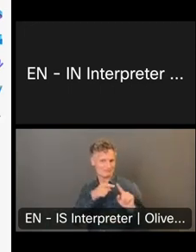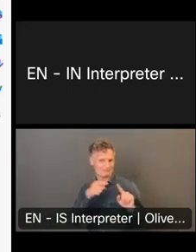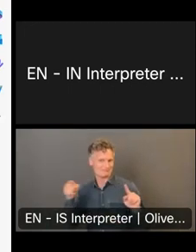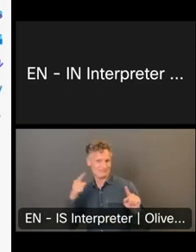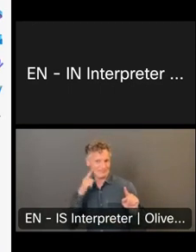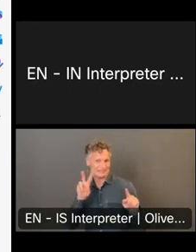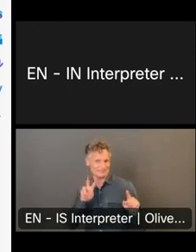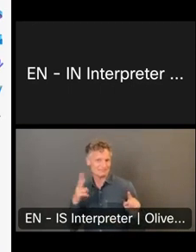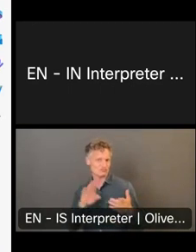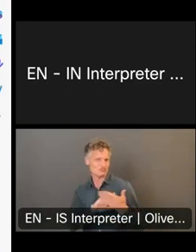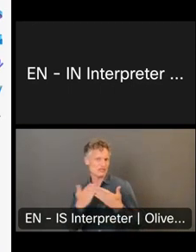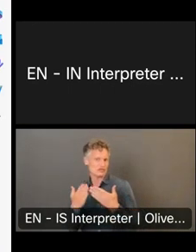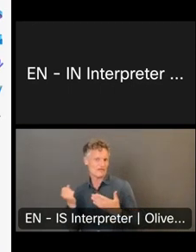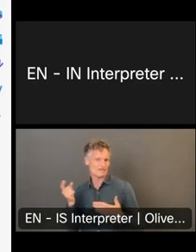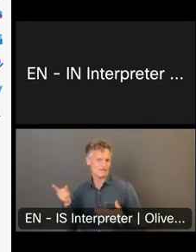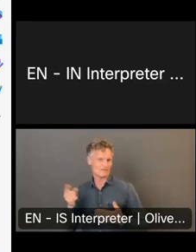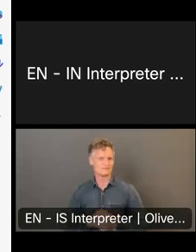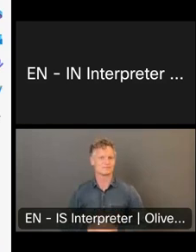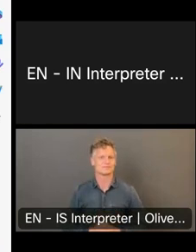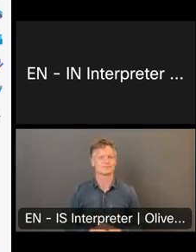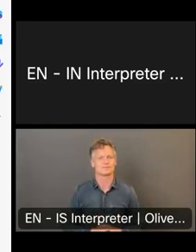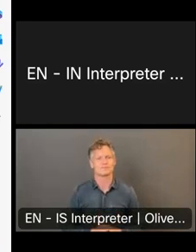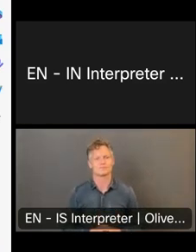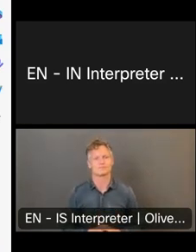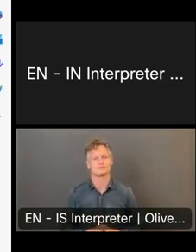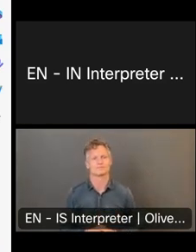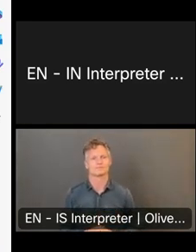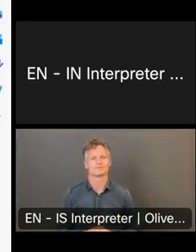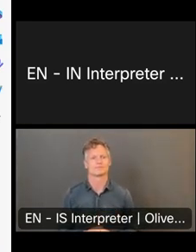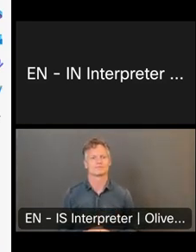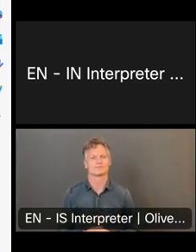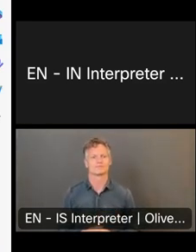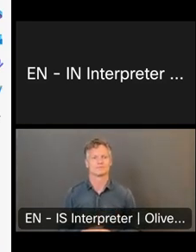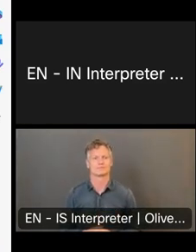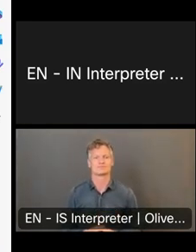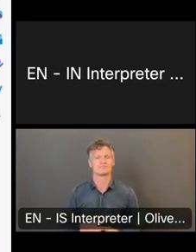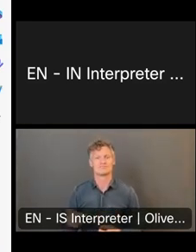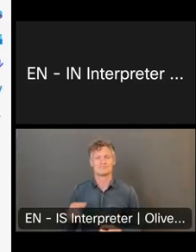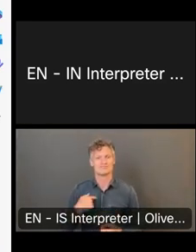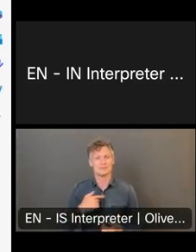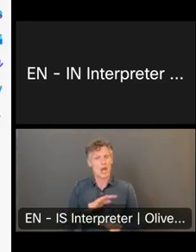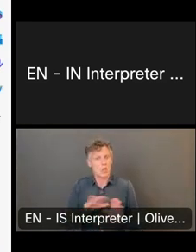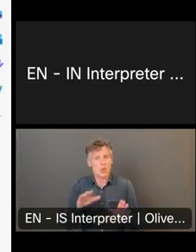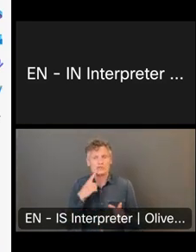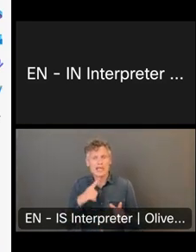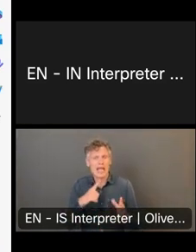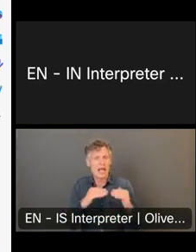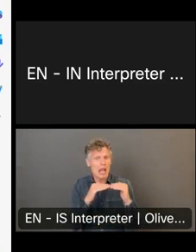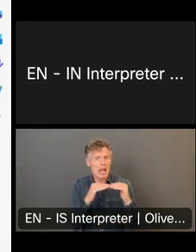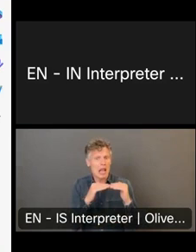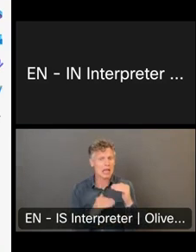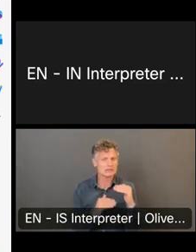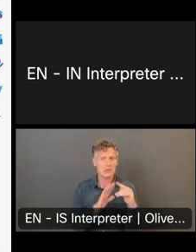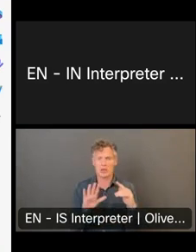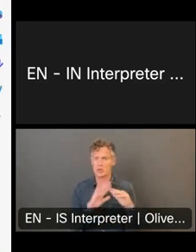Quintilian defines brevity in terms of not saying less, but not saying more than the occasion demands. It's kind of a weird definition of